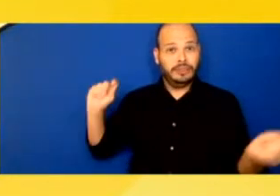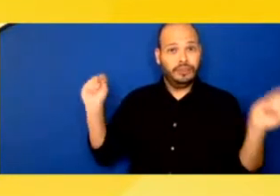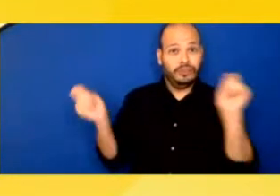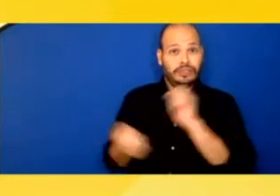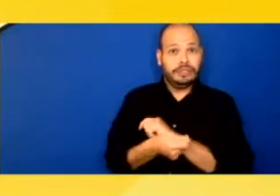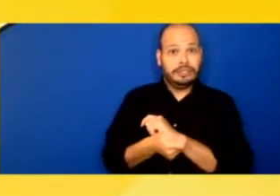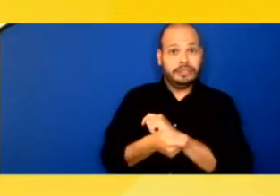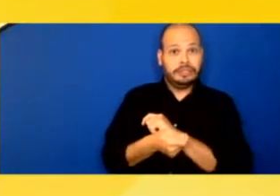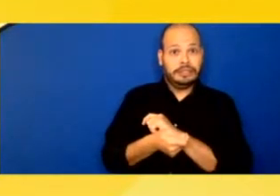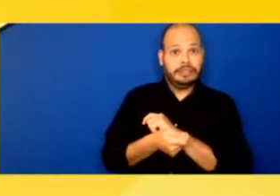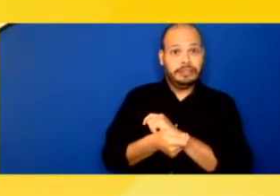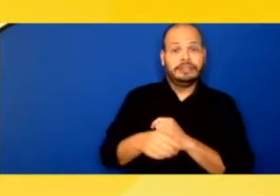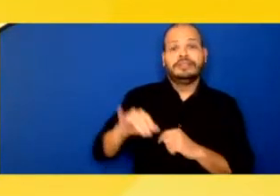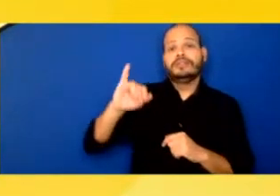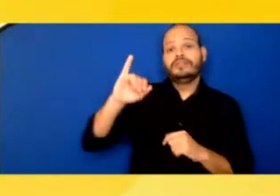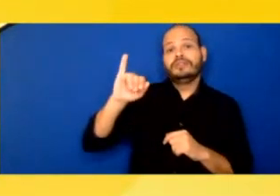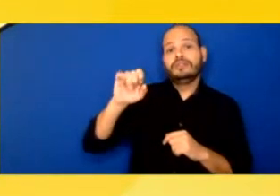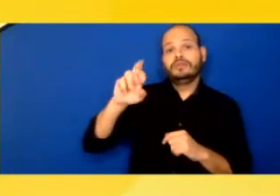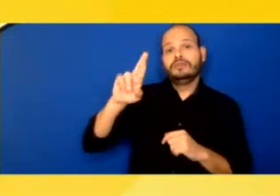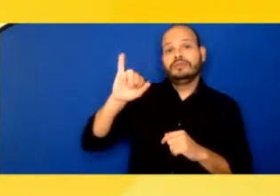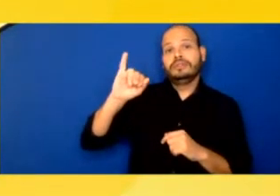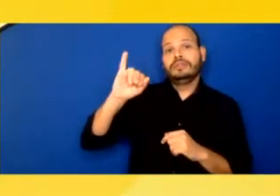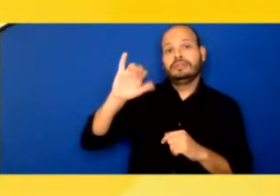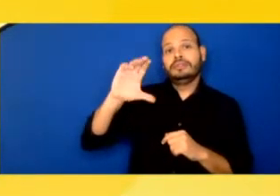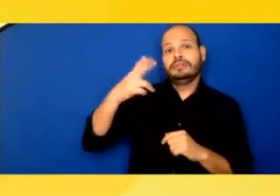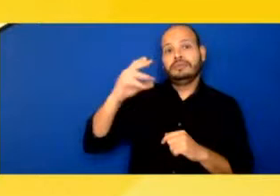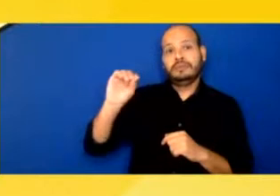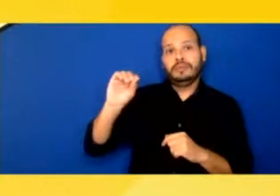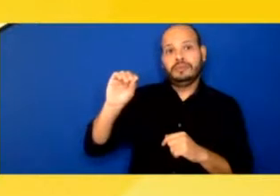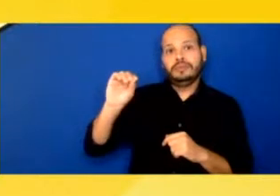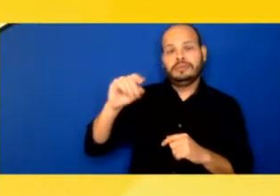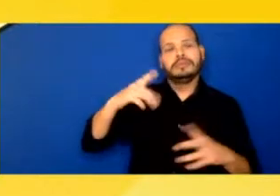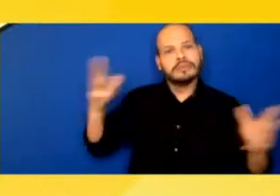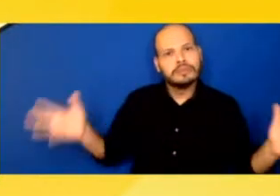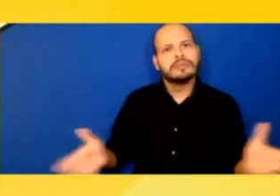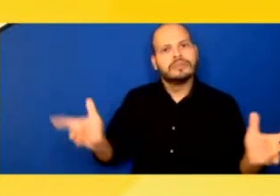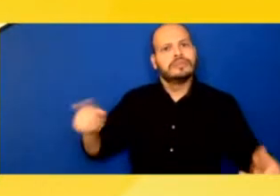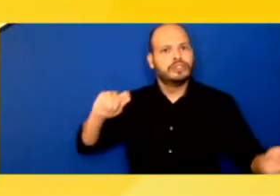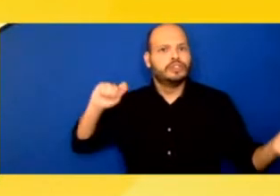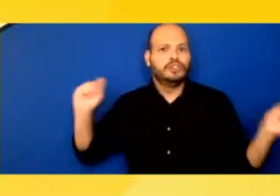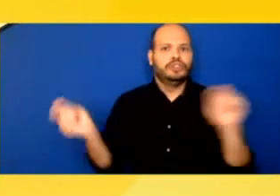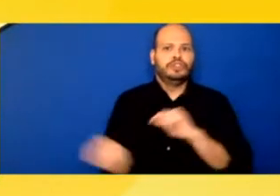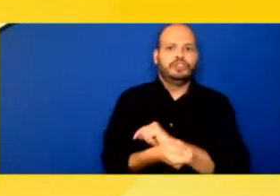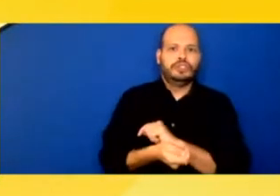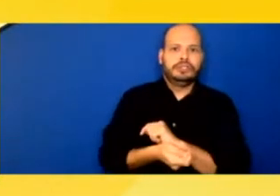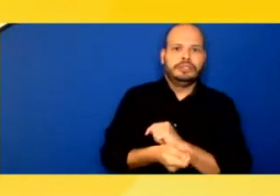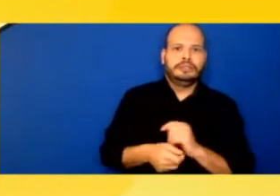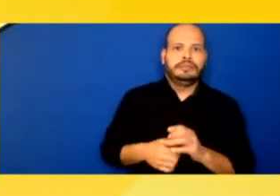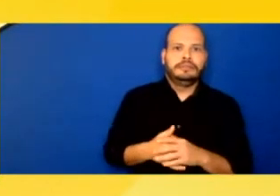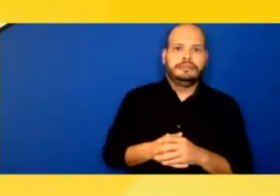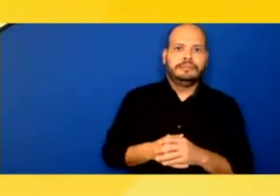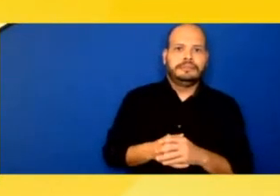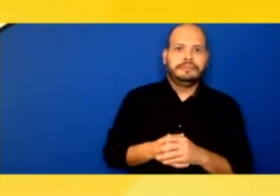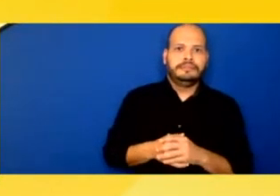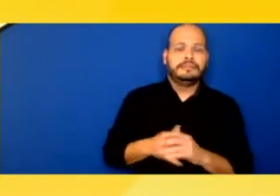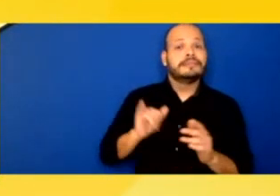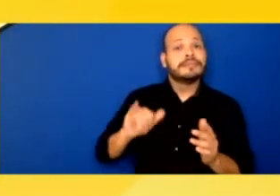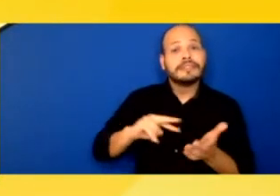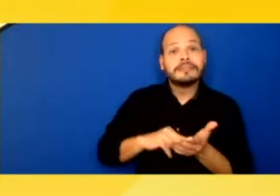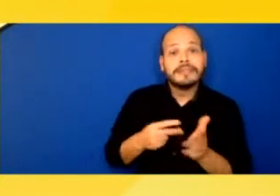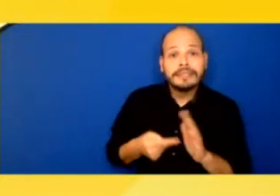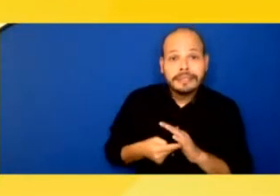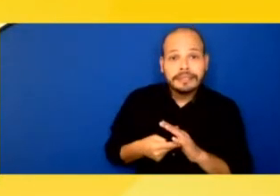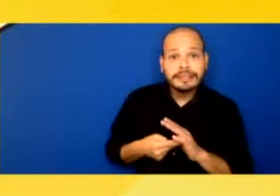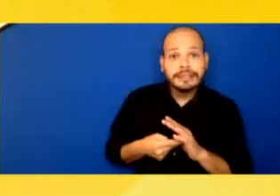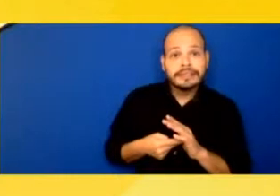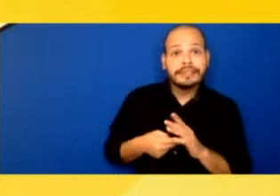people to vote early. We need you to vote by absentee without believing these lies about it doesn't work. In your states, if you got early